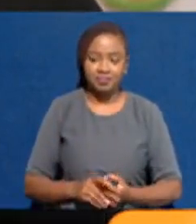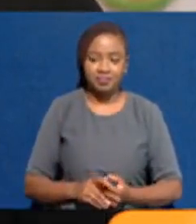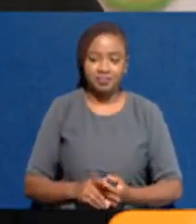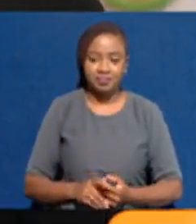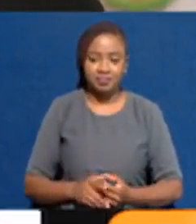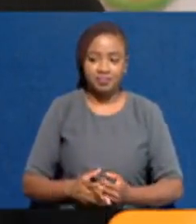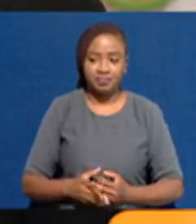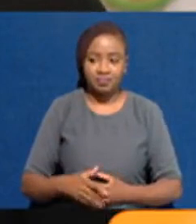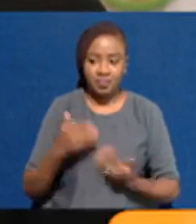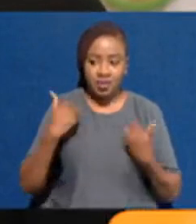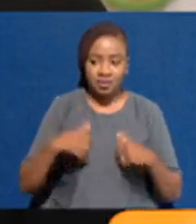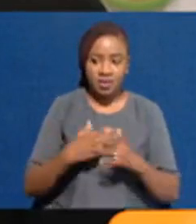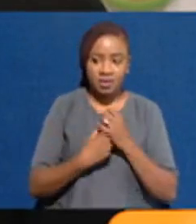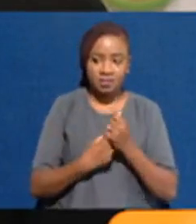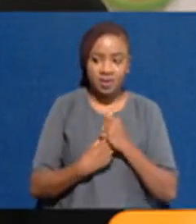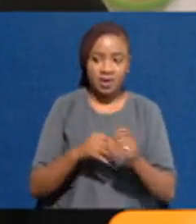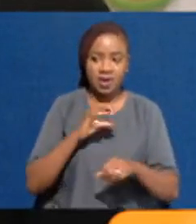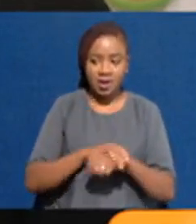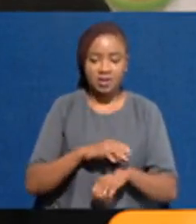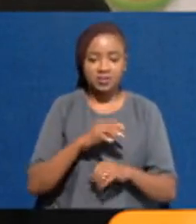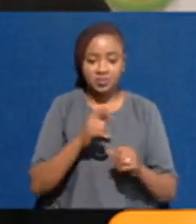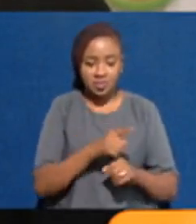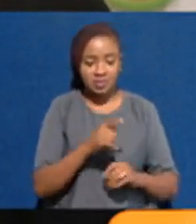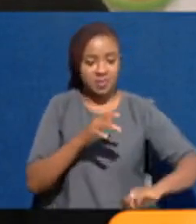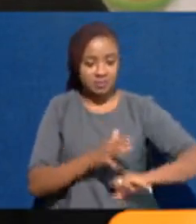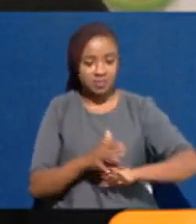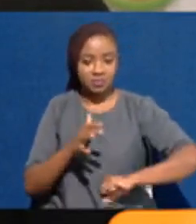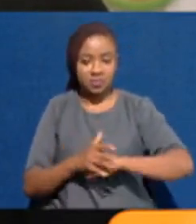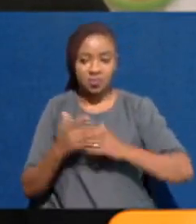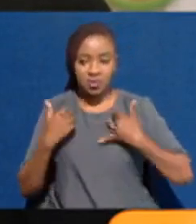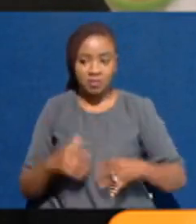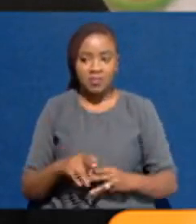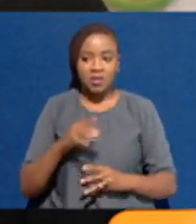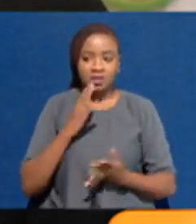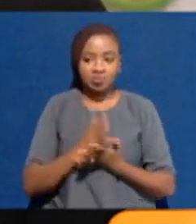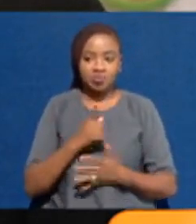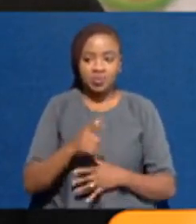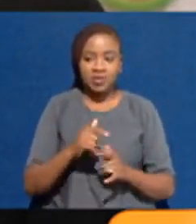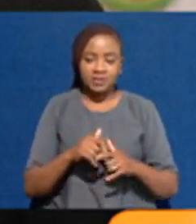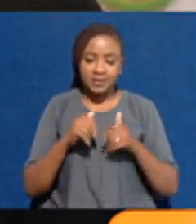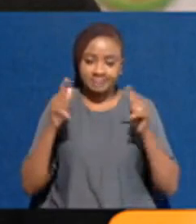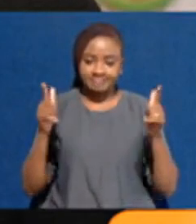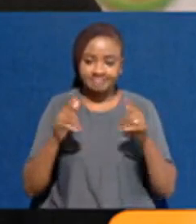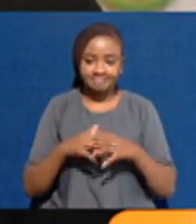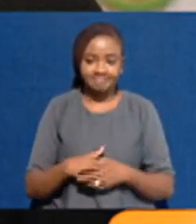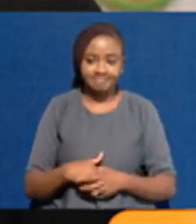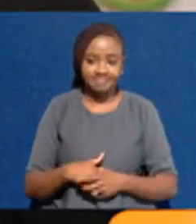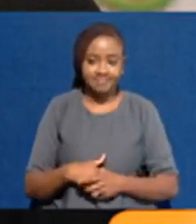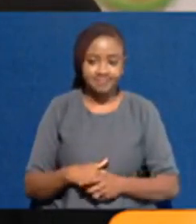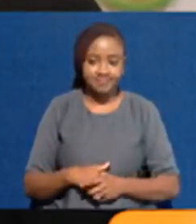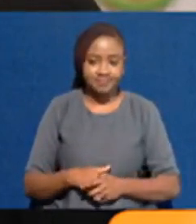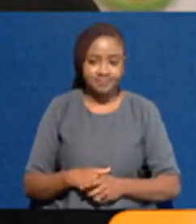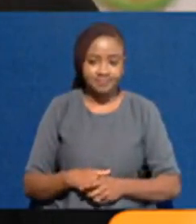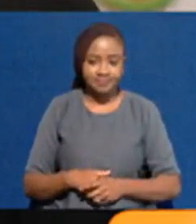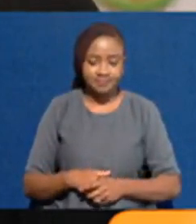with them and the support again towards the Olympic Games is a big, big thing for me because we're looking forward to getting that gold, and